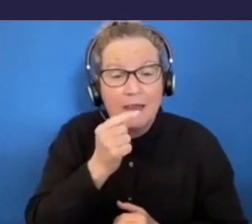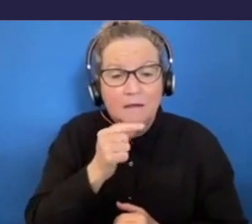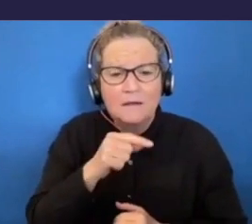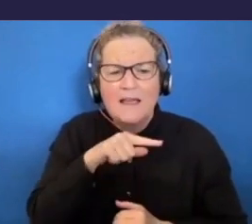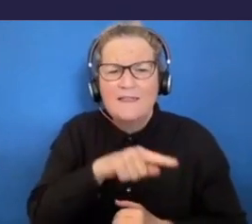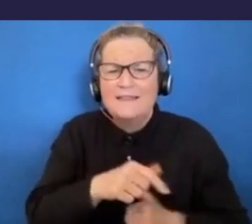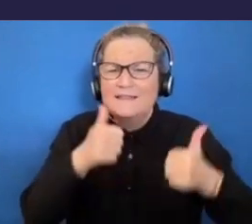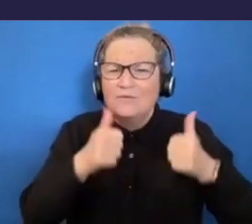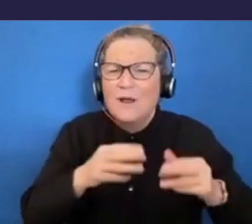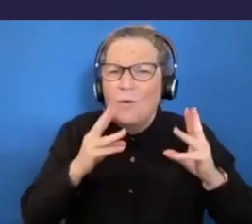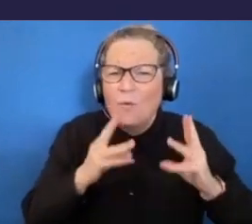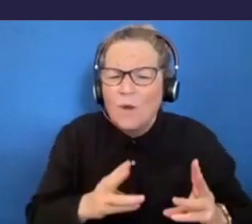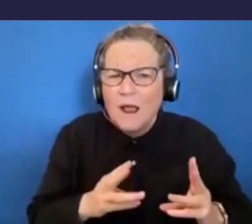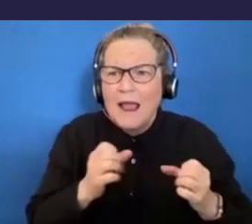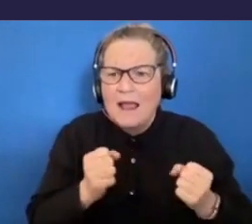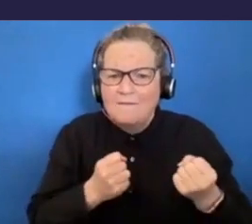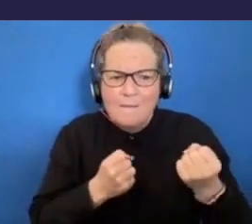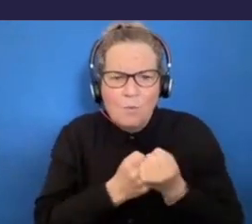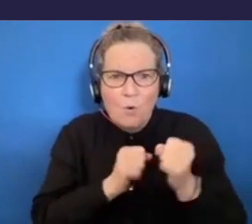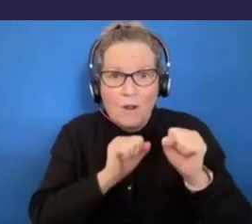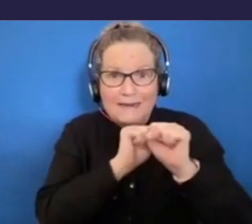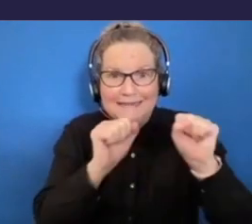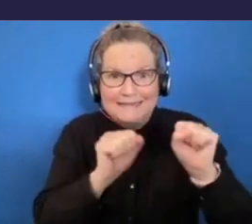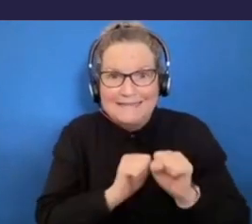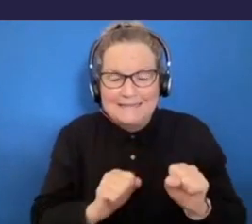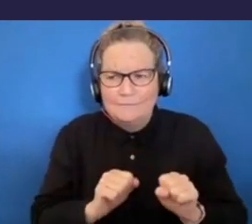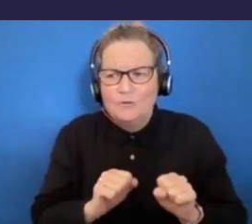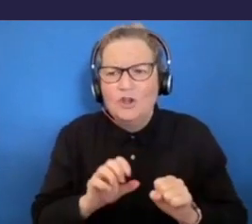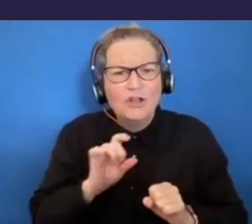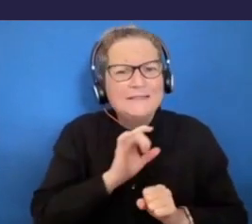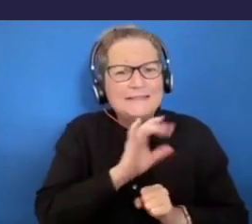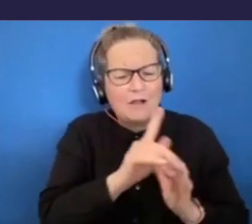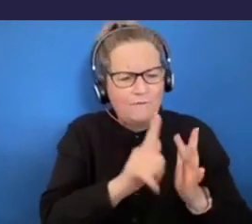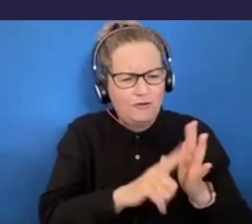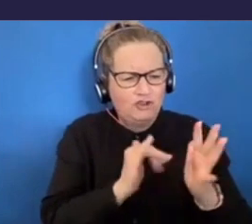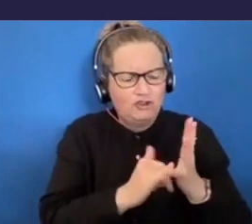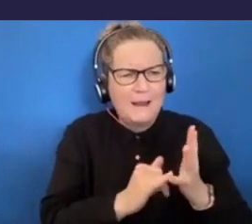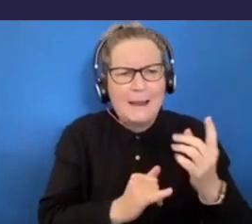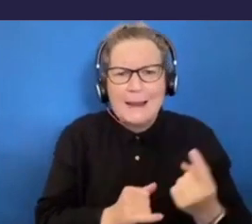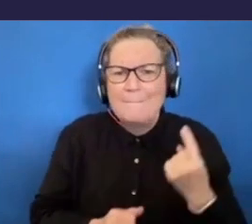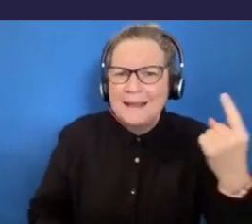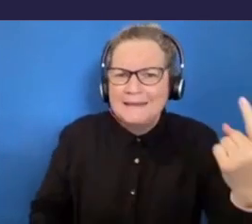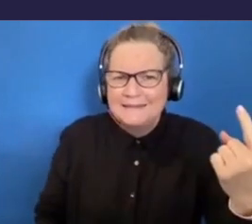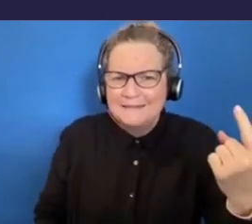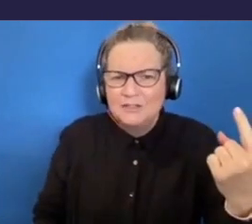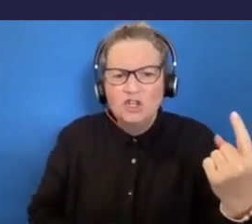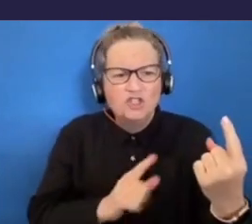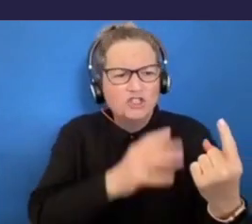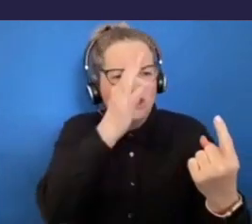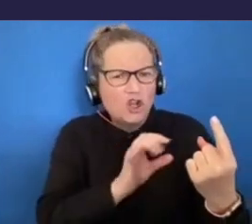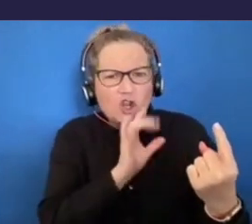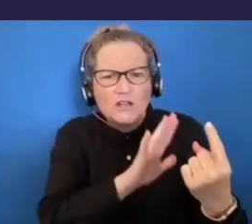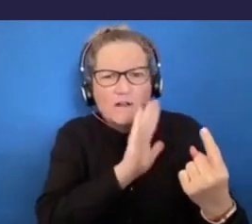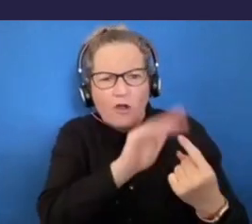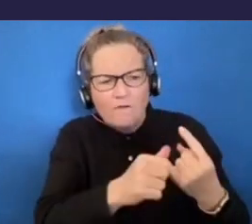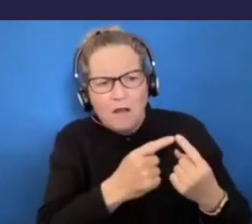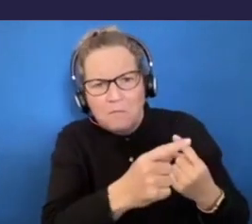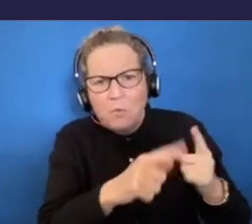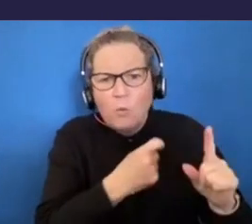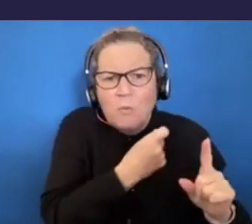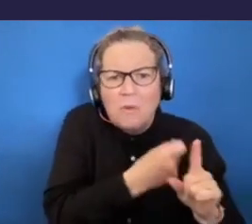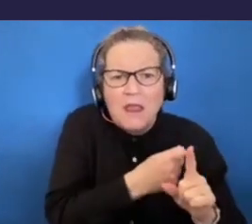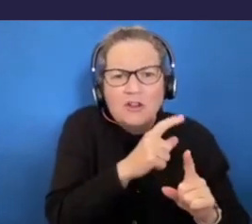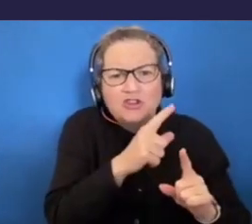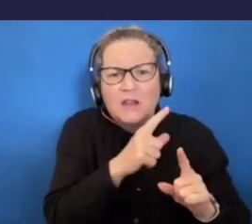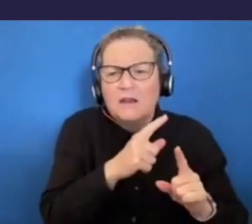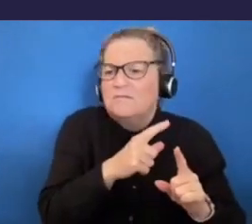have a support system. She is independent, chooses her own things for the week, and has the freedom to go for a walk